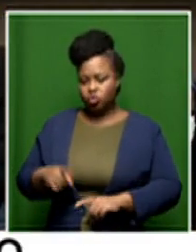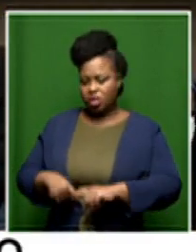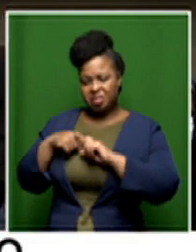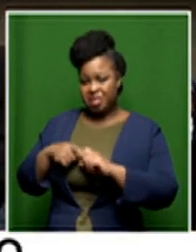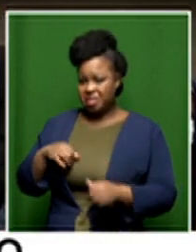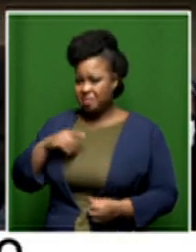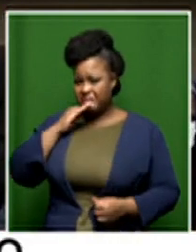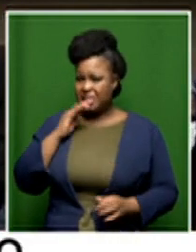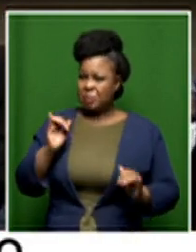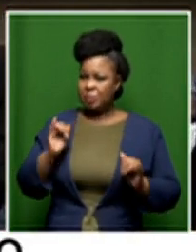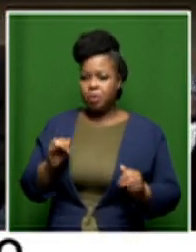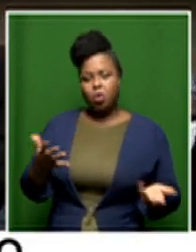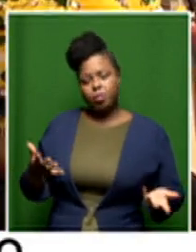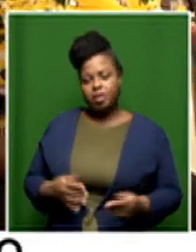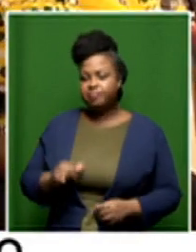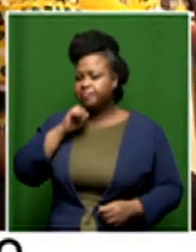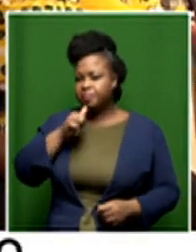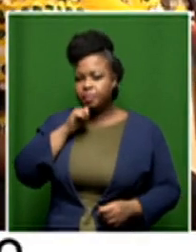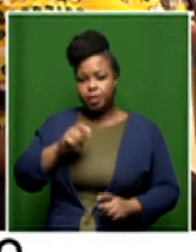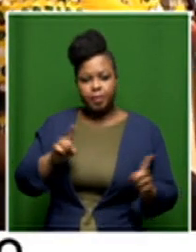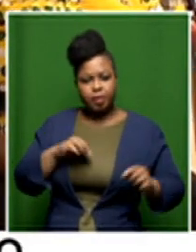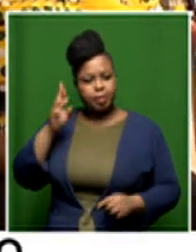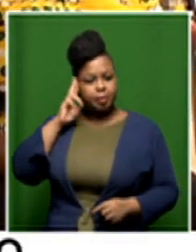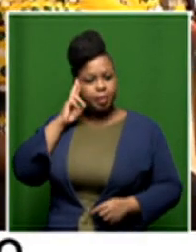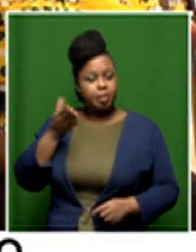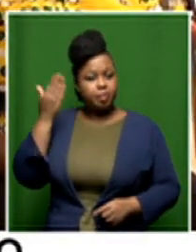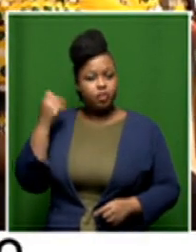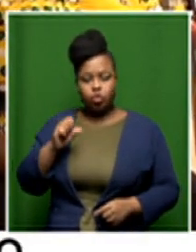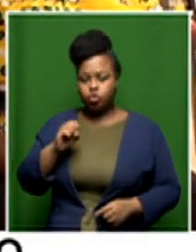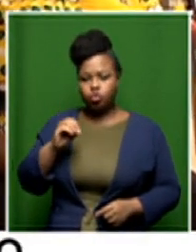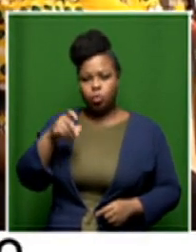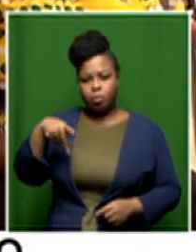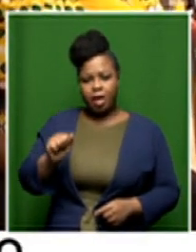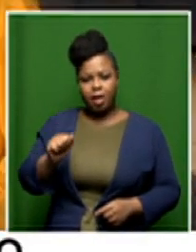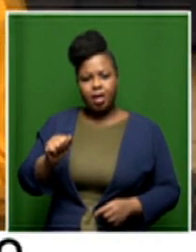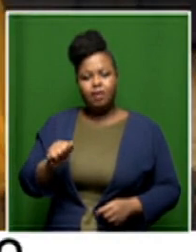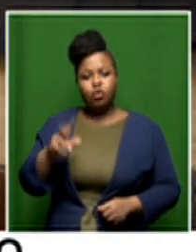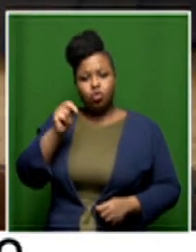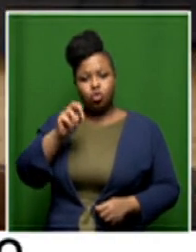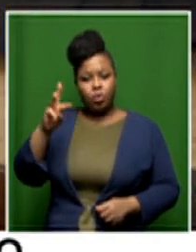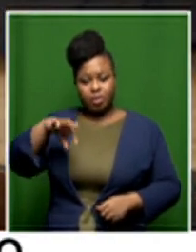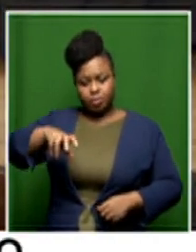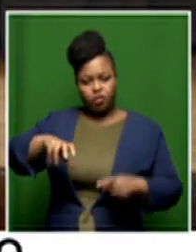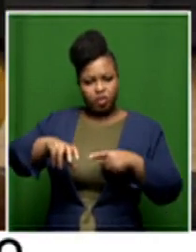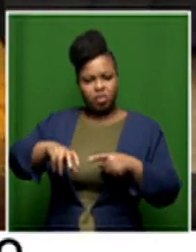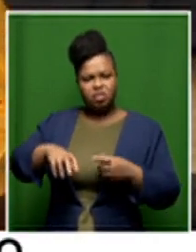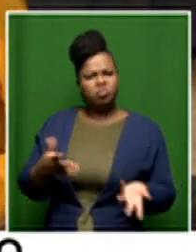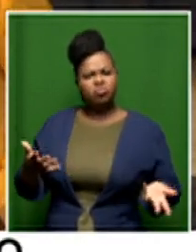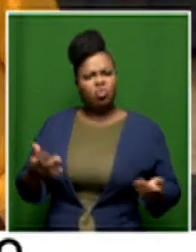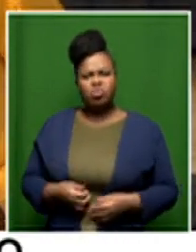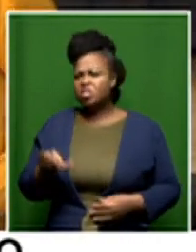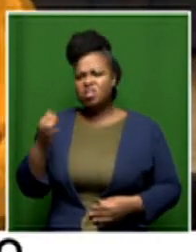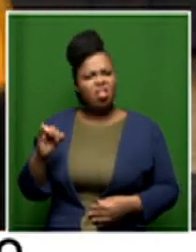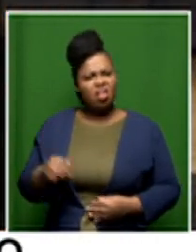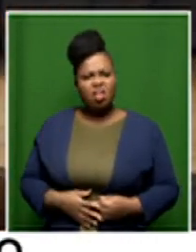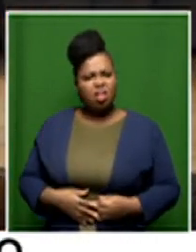suspension? Be that as it may, remember he delivered his SOPA State of the Province address. He is pretty much still